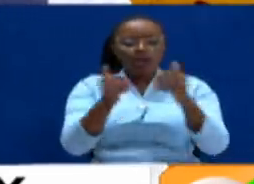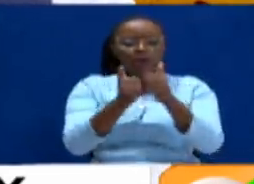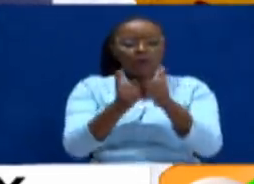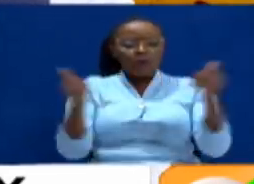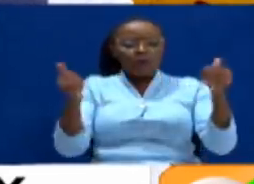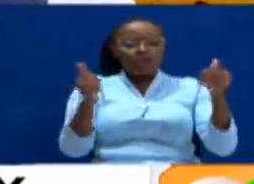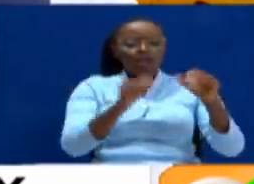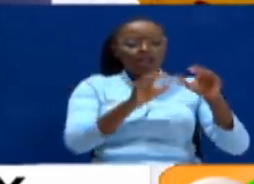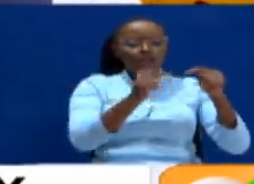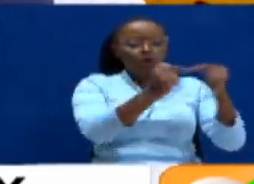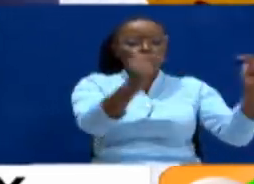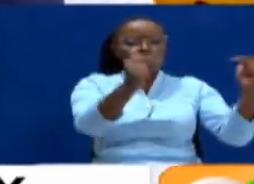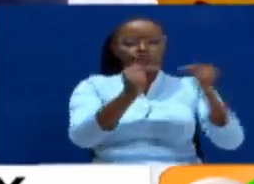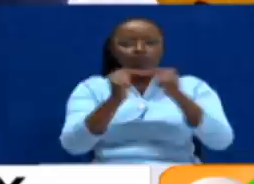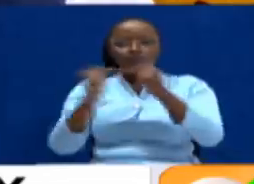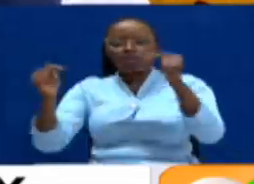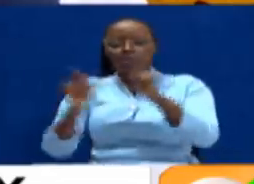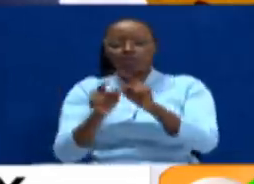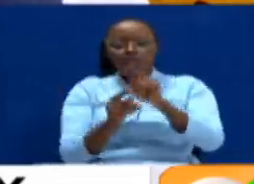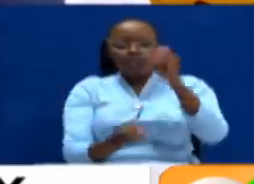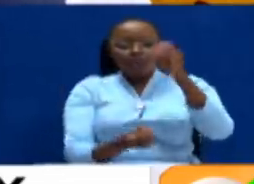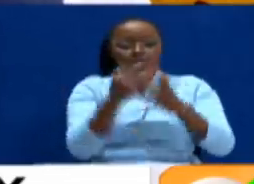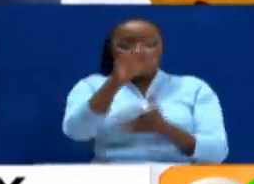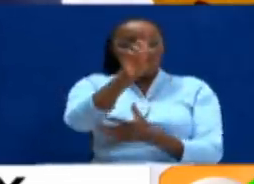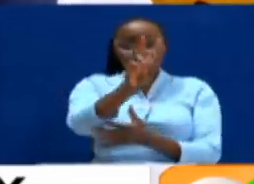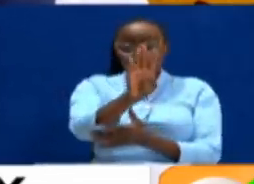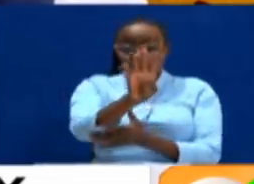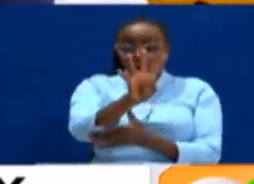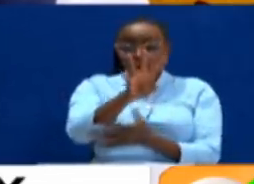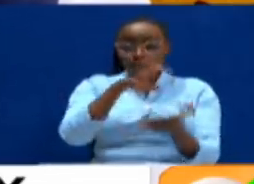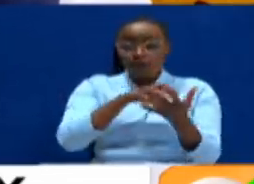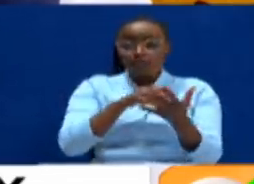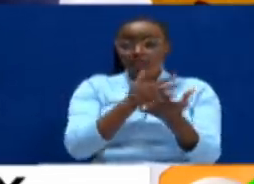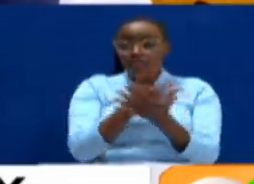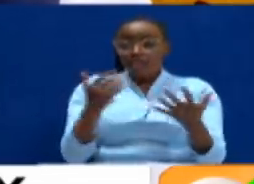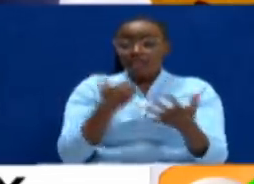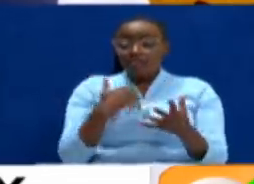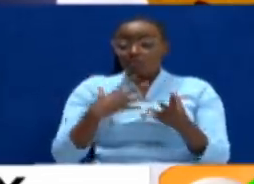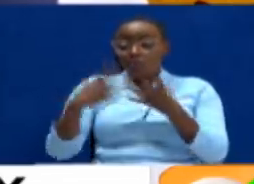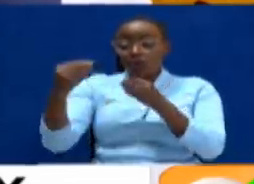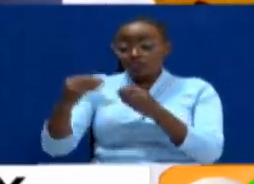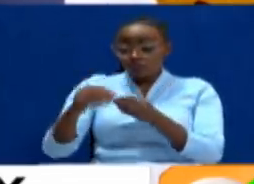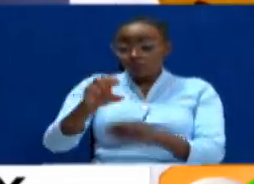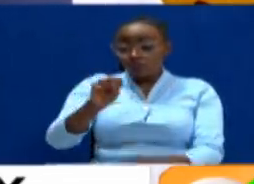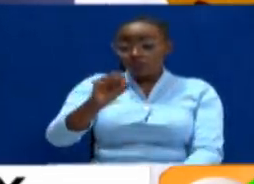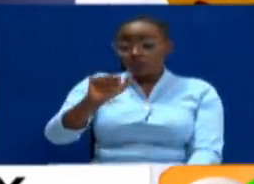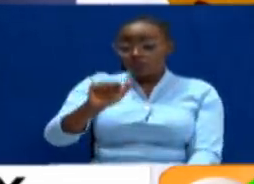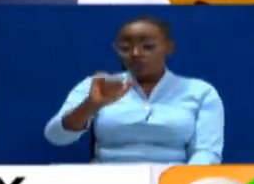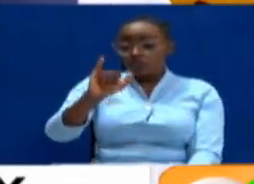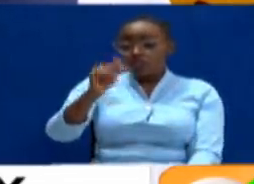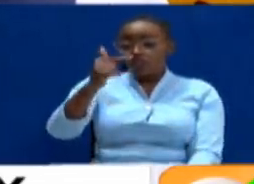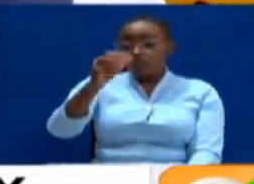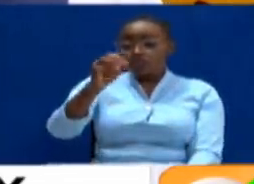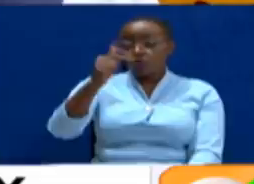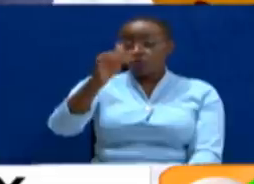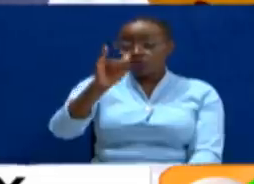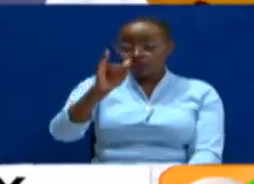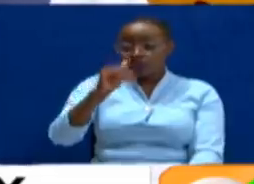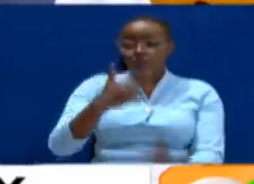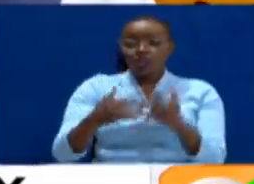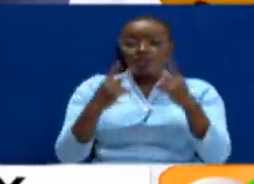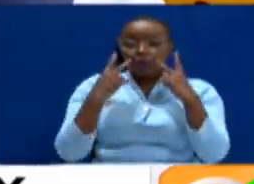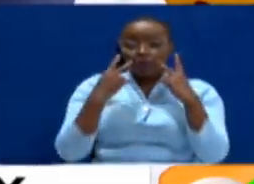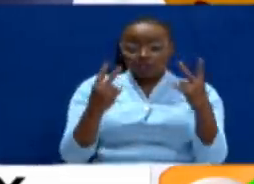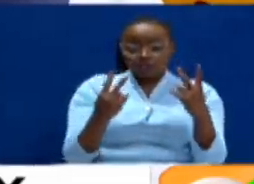Mm. They introduced four positions, but none of them went to George Saitoti. What we are seeing right now is